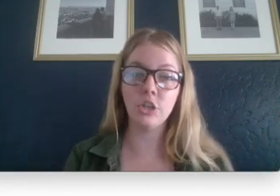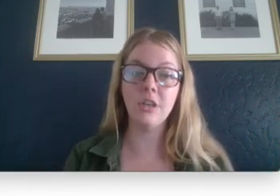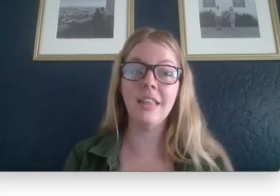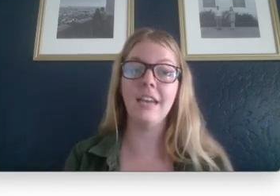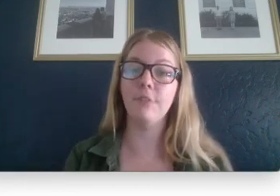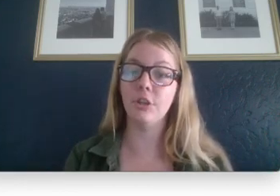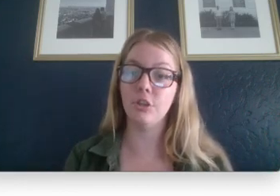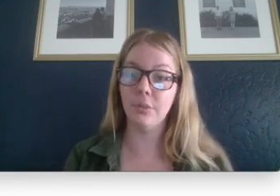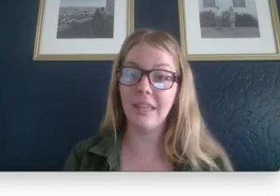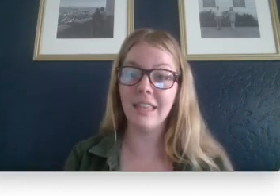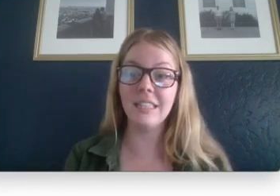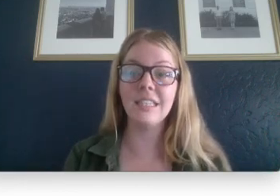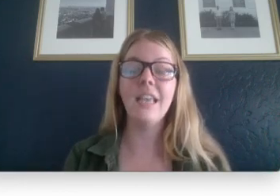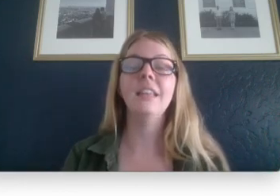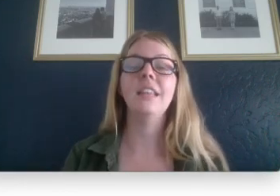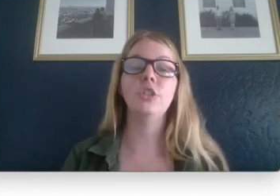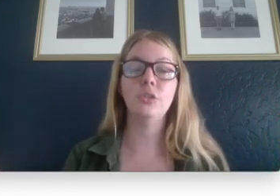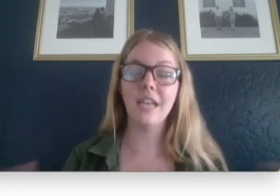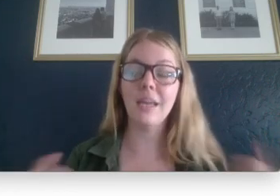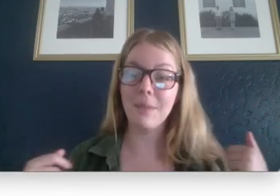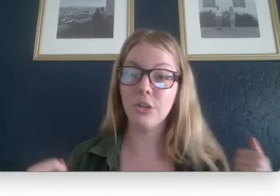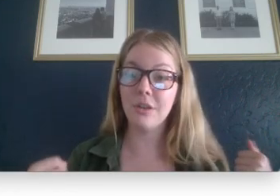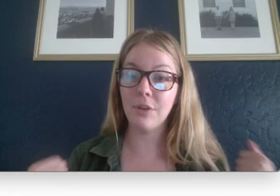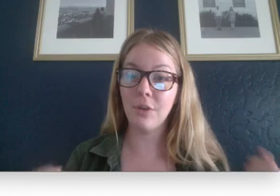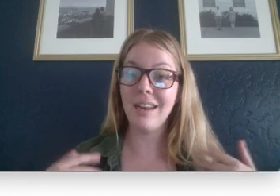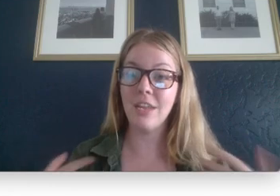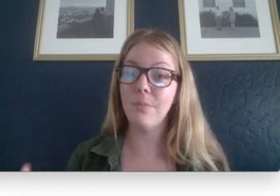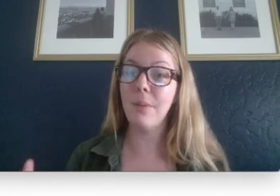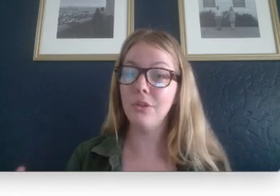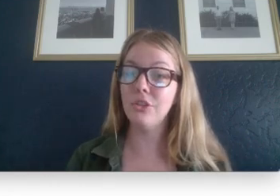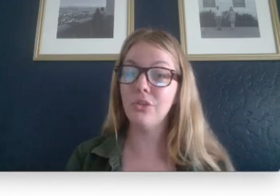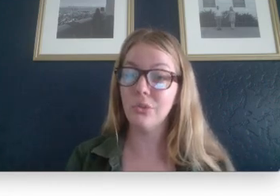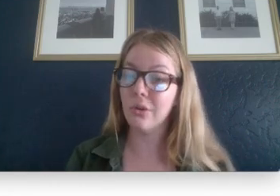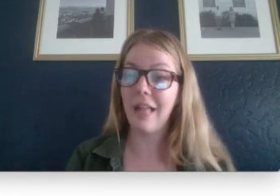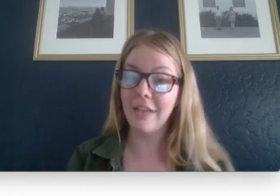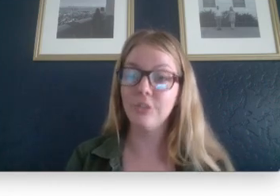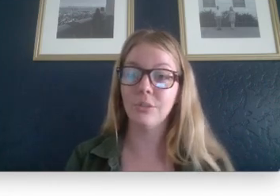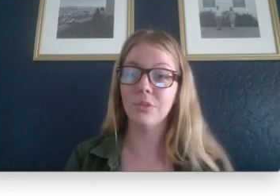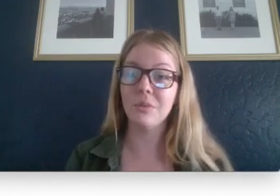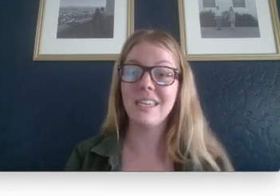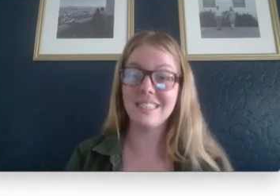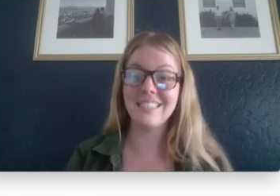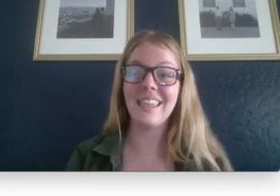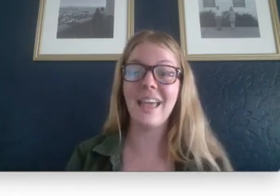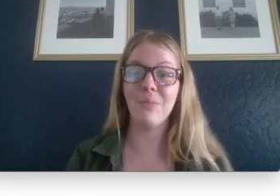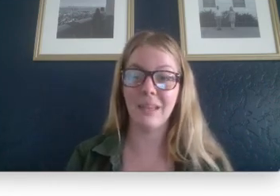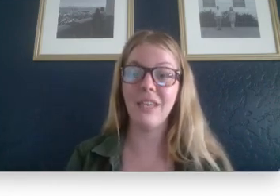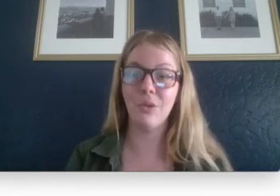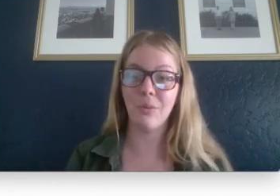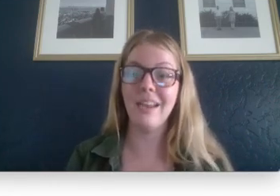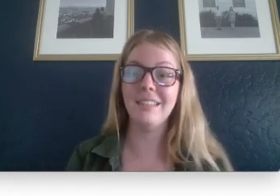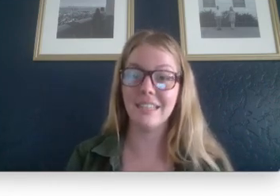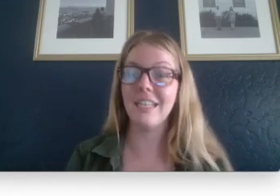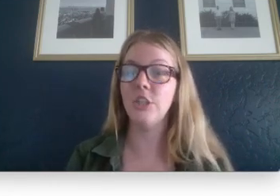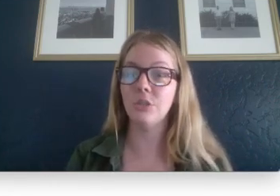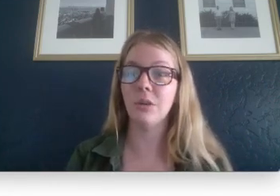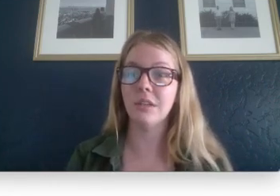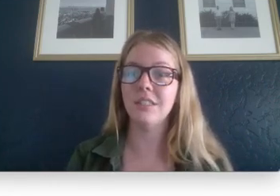Make sure that if you're doing this, that you take a picture of your writing, you post it to the Google Classroom so we can see that really